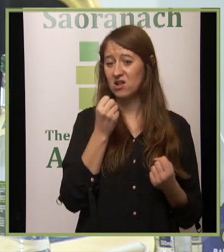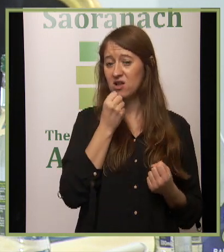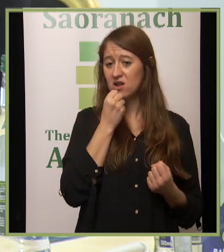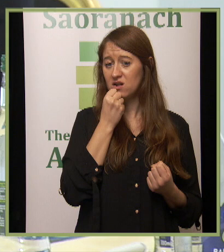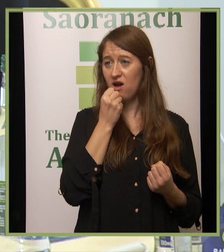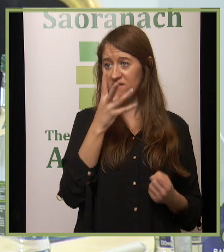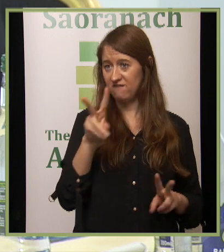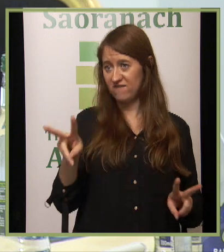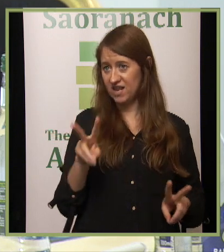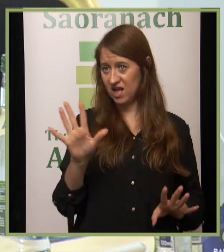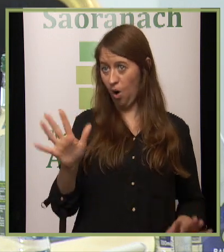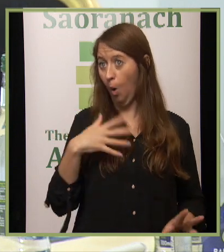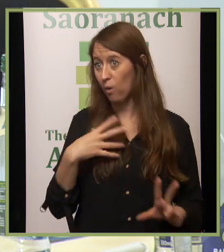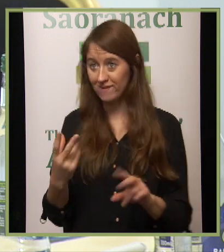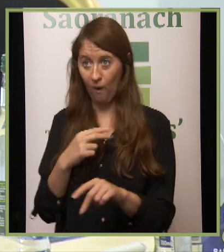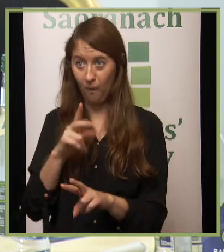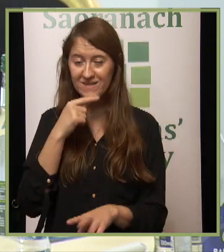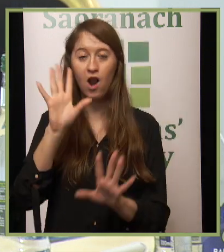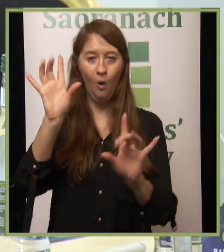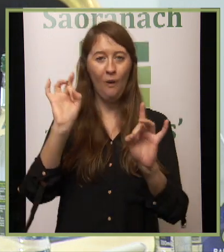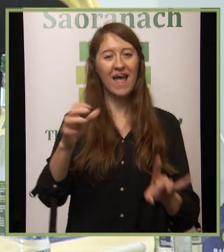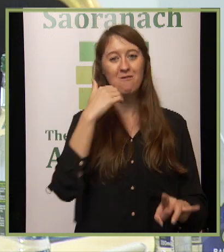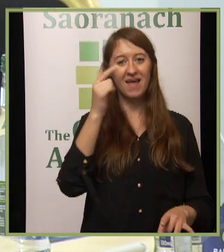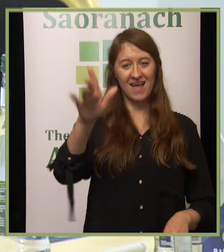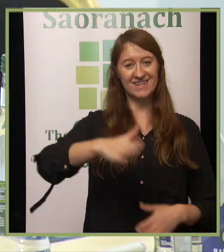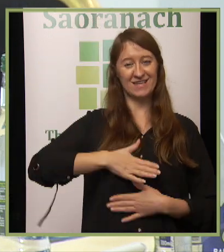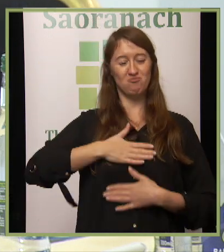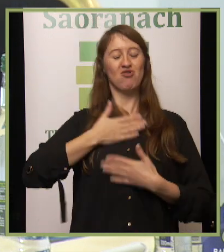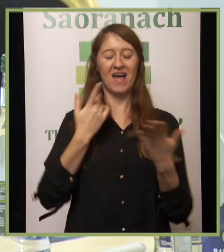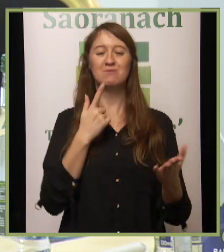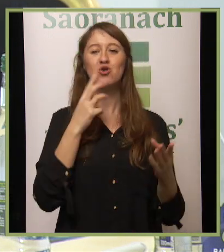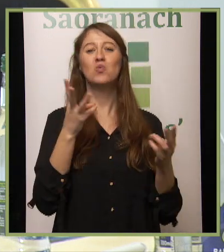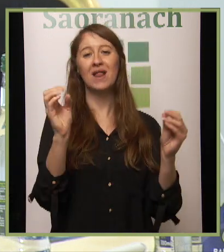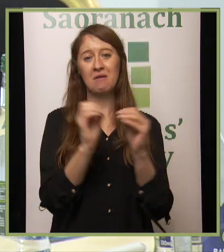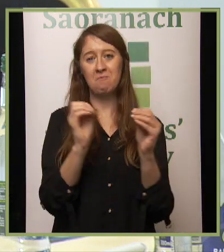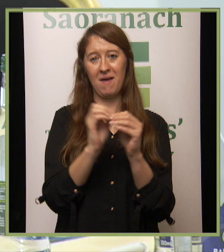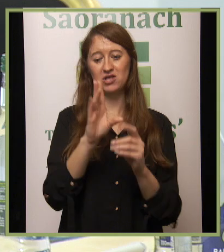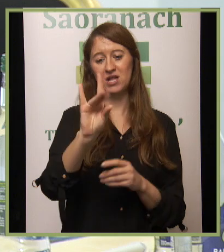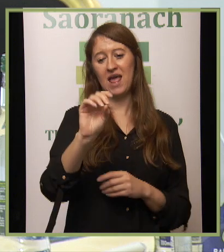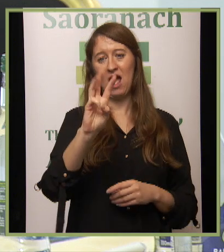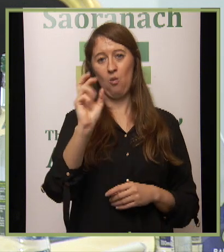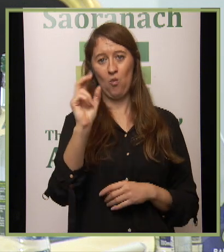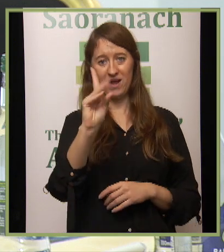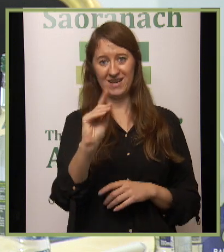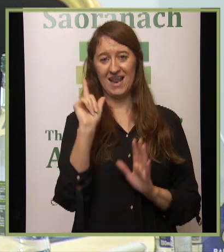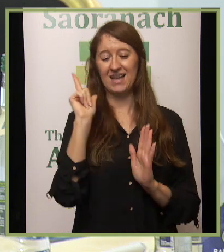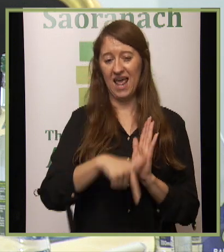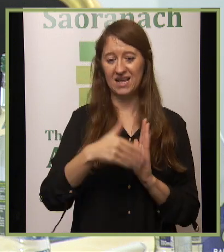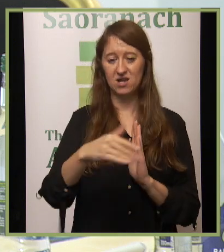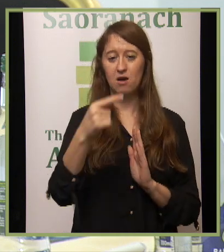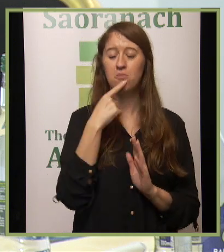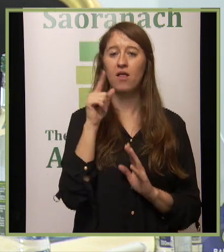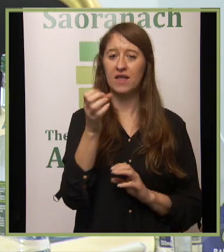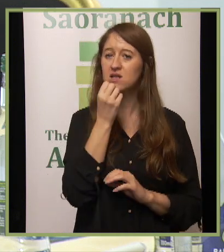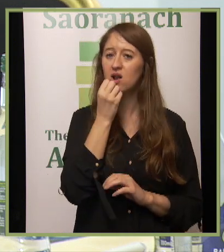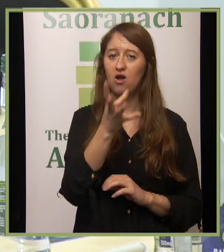surprise, sorry. Well, we'll be mentioning Howard later. But that's a really nice... it's a lovely way